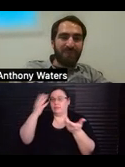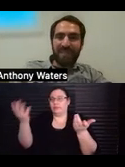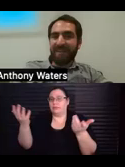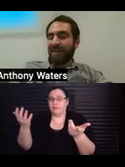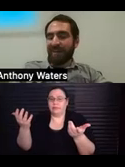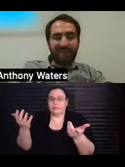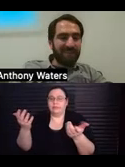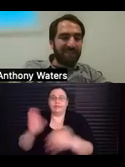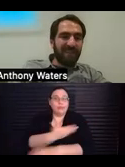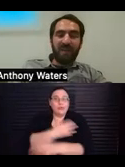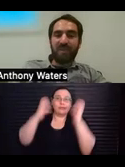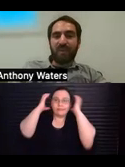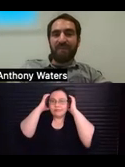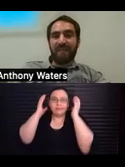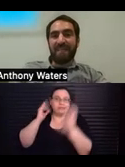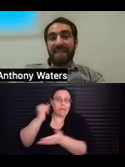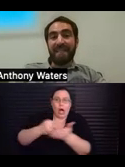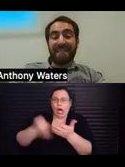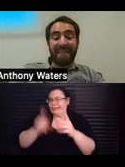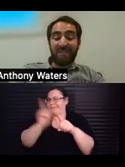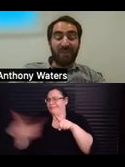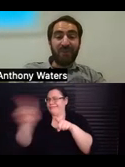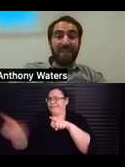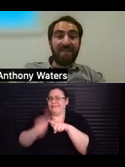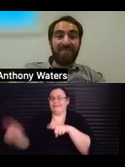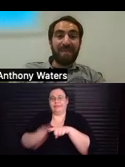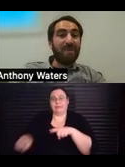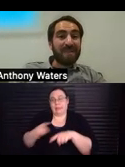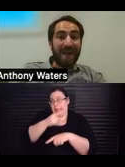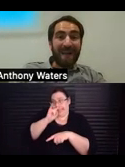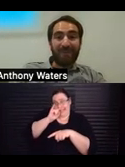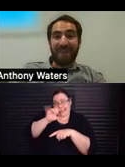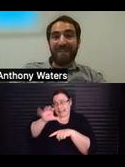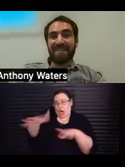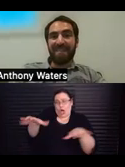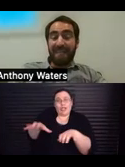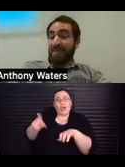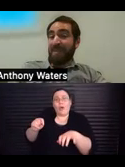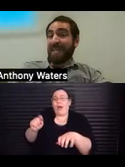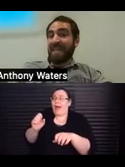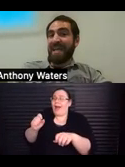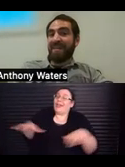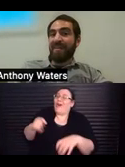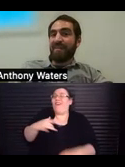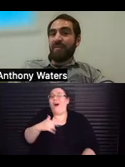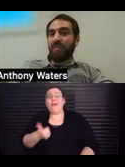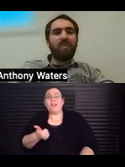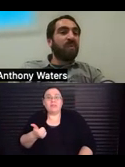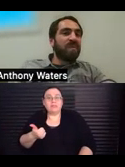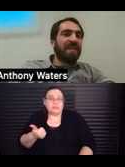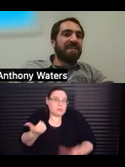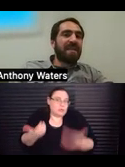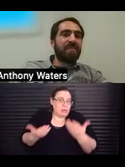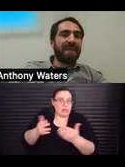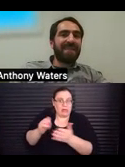again, music, art, all sorts of things that kids do that maybe bring a smile to their face. And maybe I'll ask that,